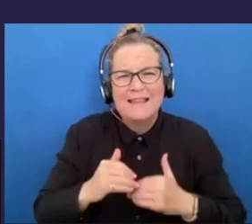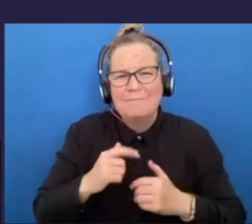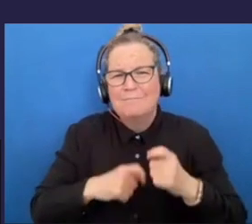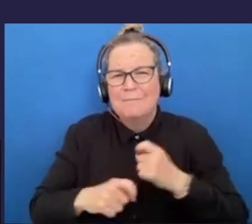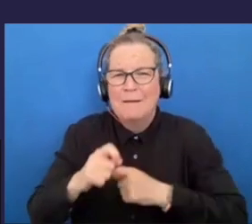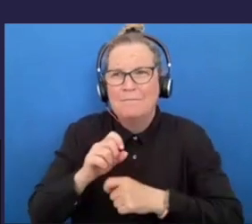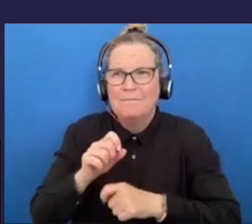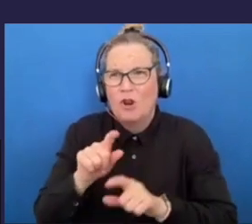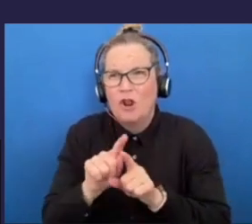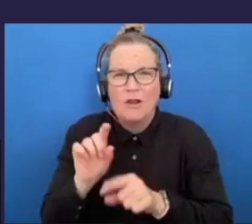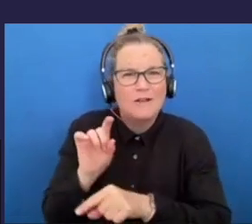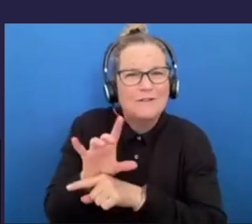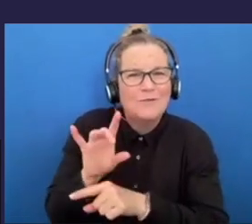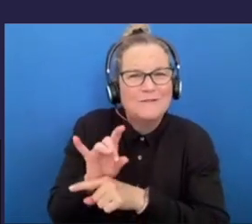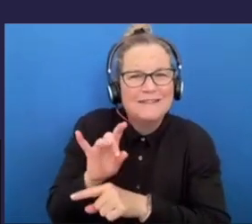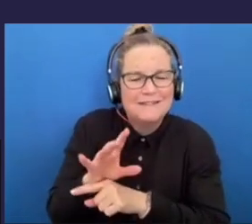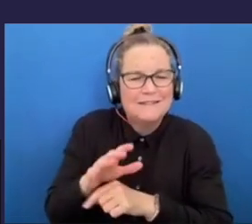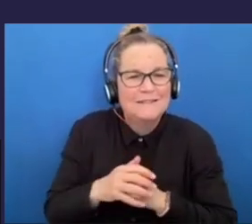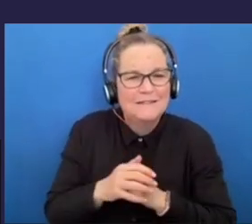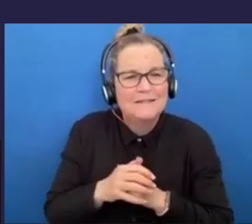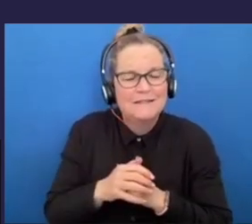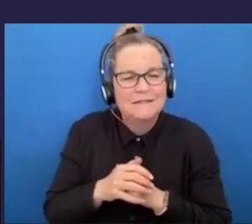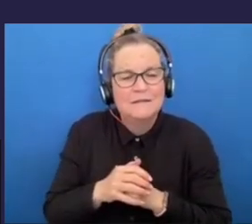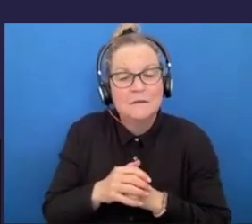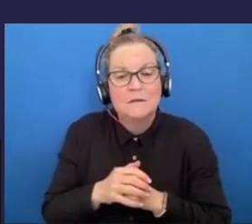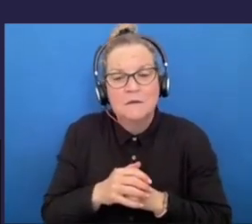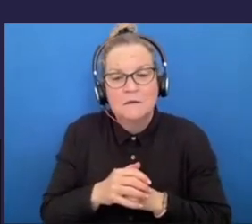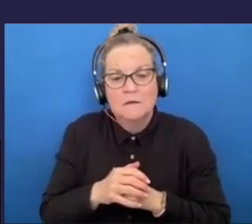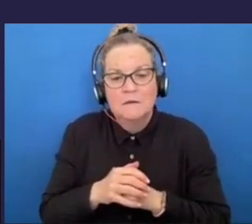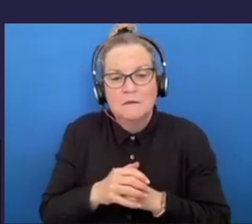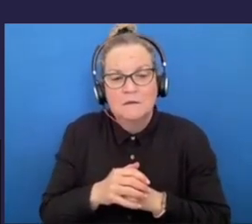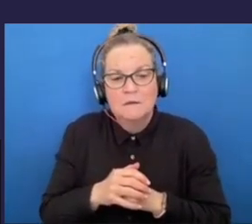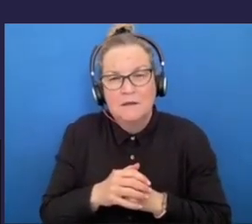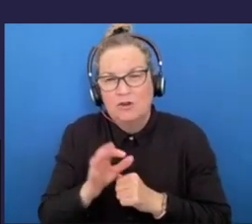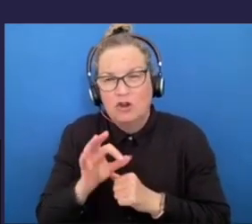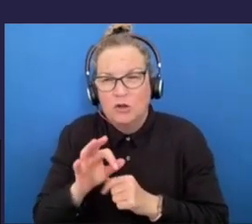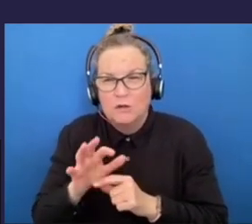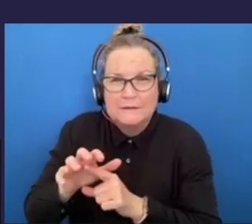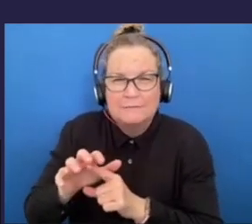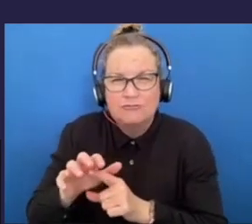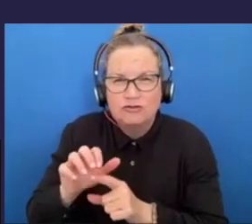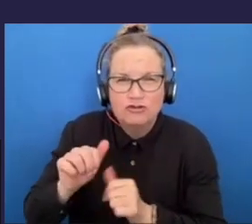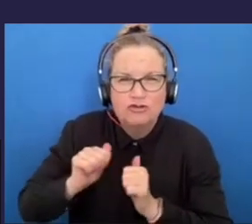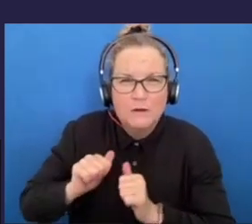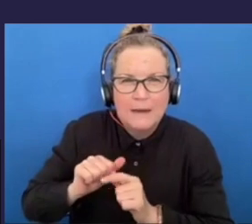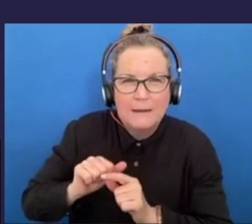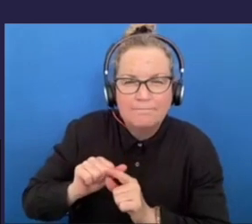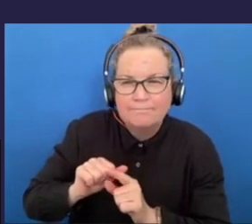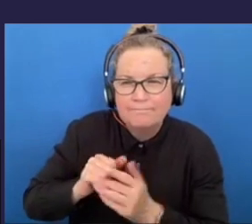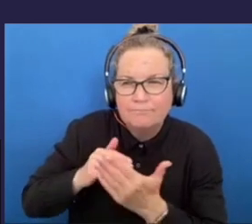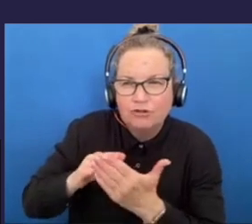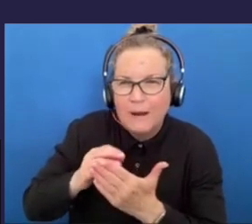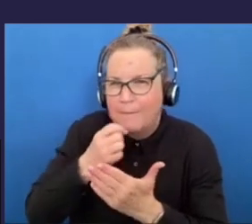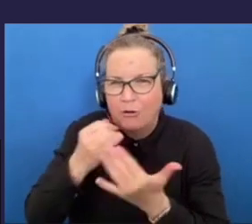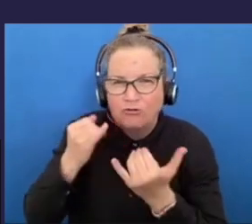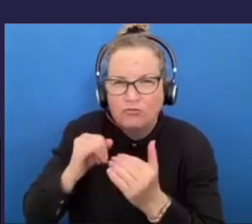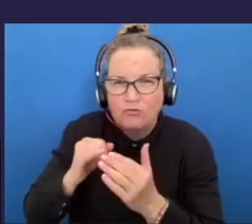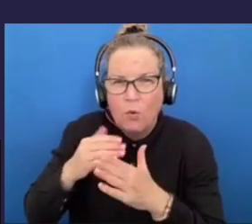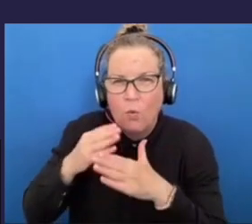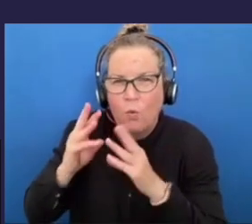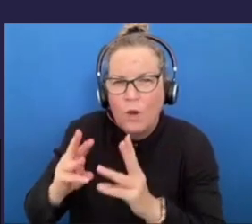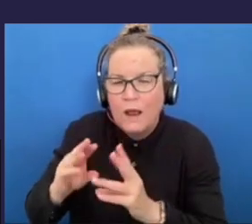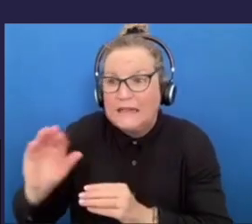workplace. Noticing when a training approach is not being done or not being done properly by a coworker and making a suggestion, for